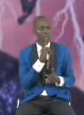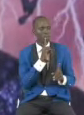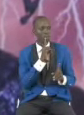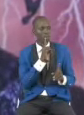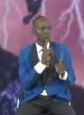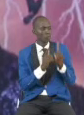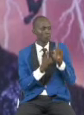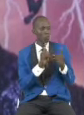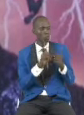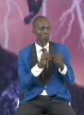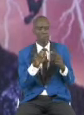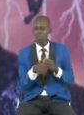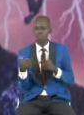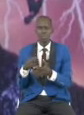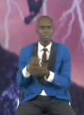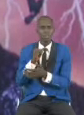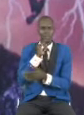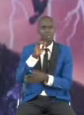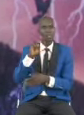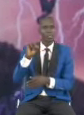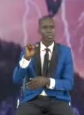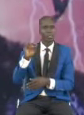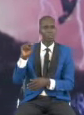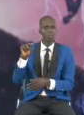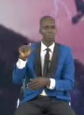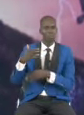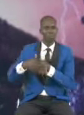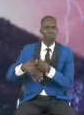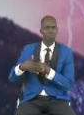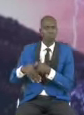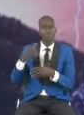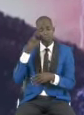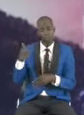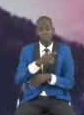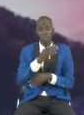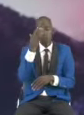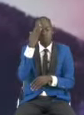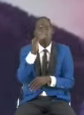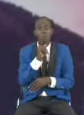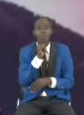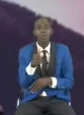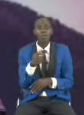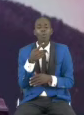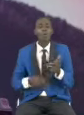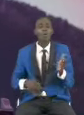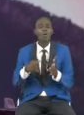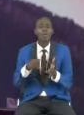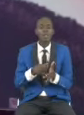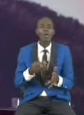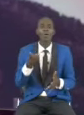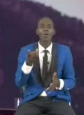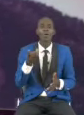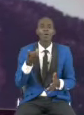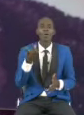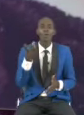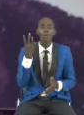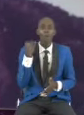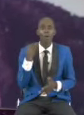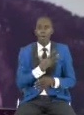is manna." For they wist not, they knew not what it was. And Moses said